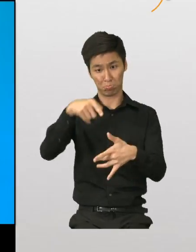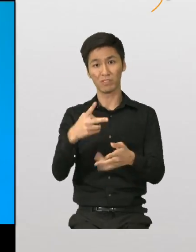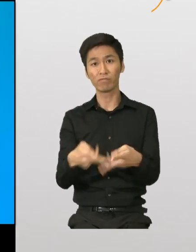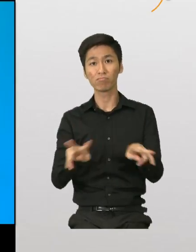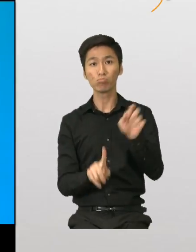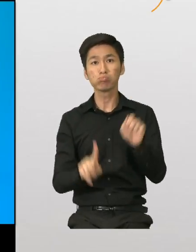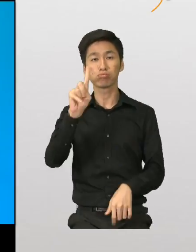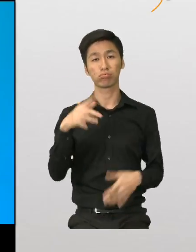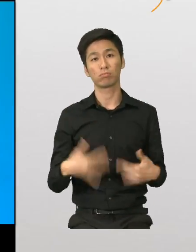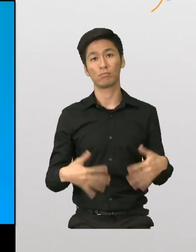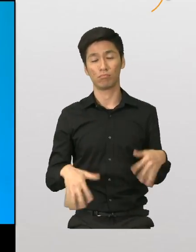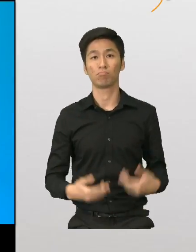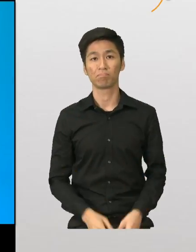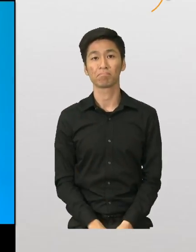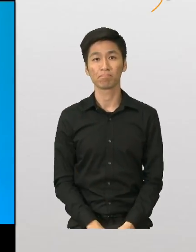up.